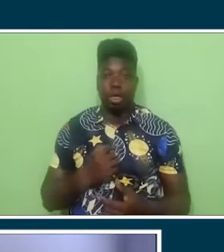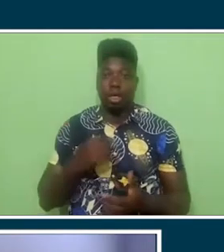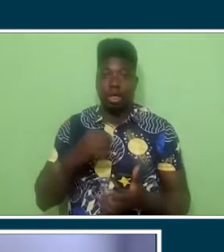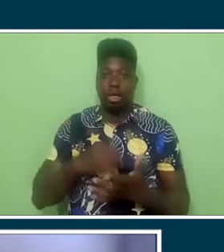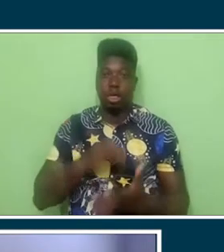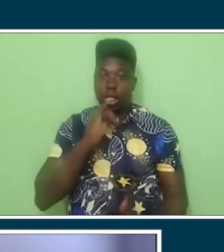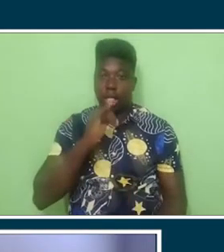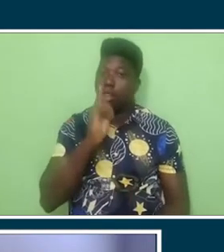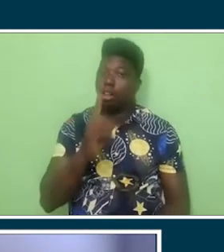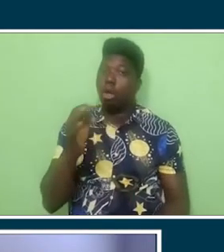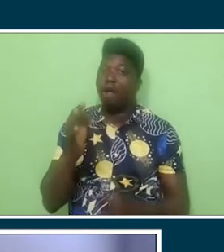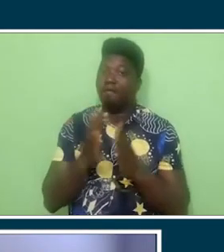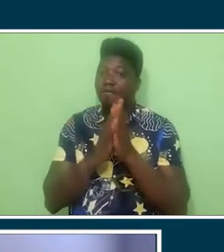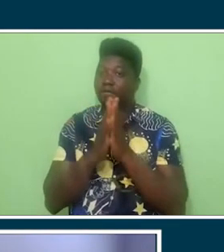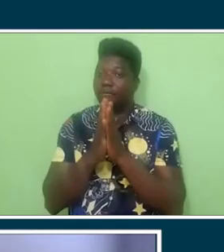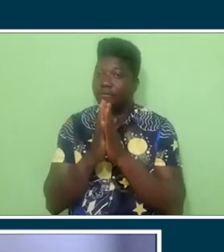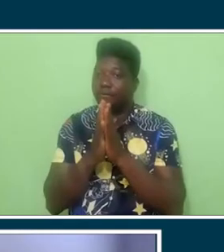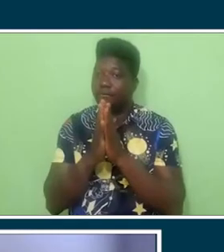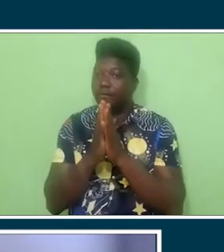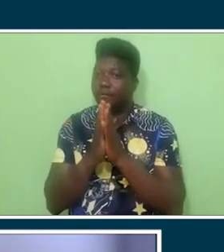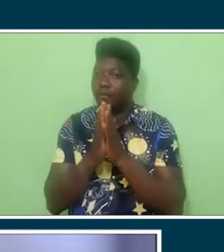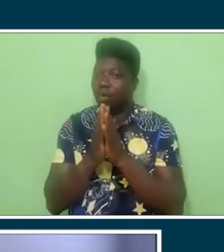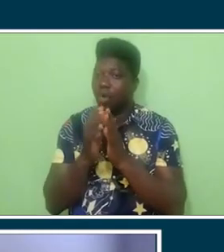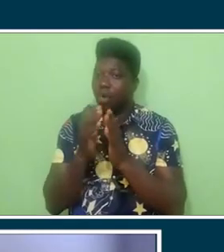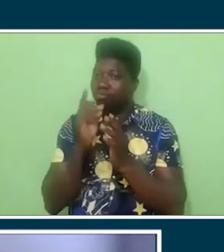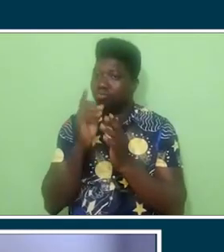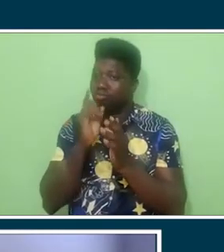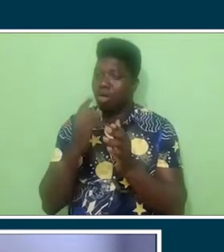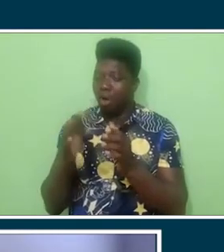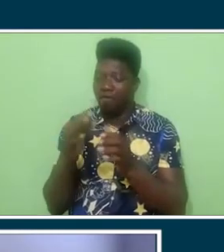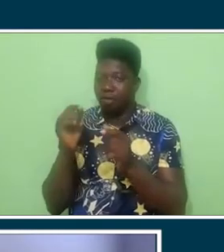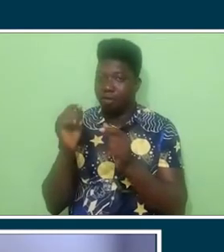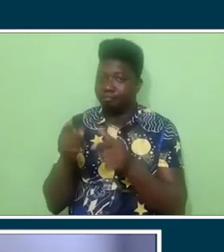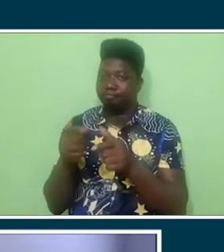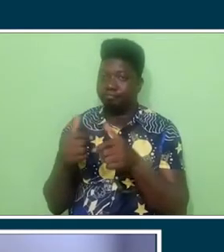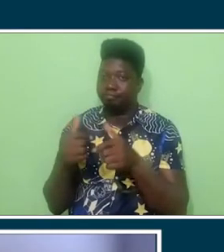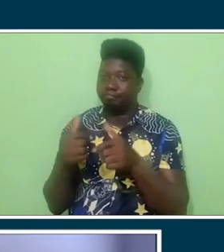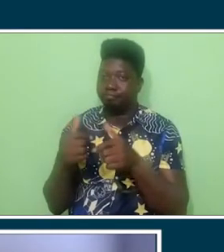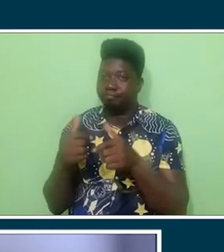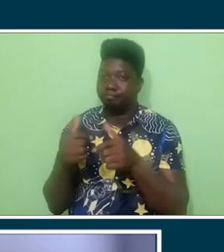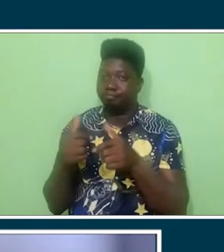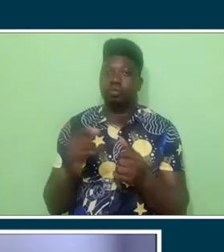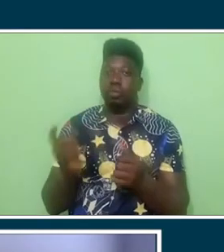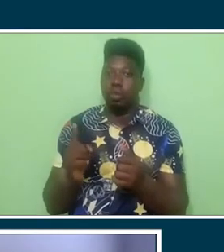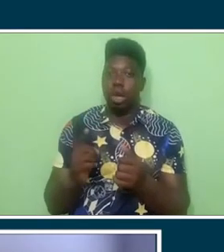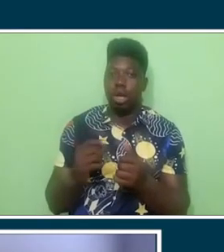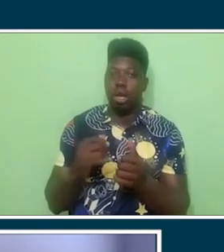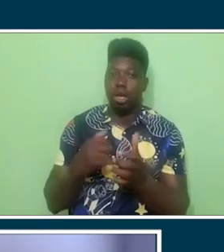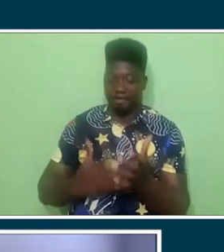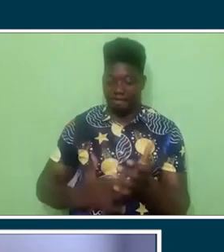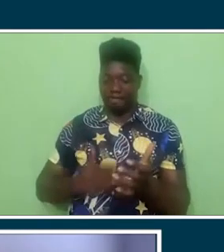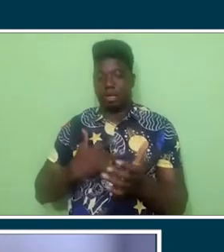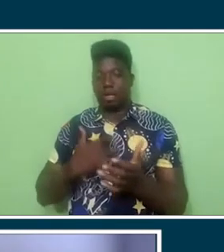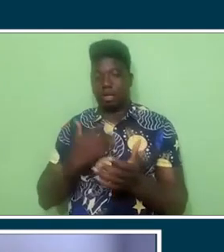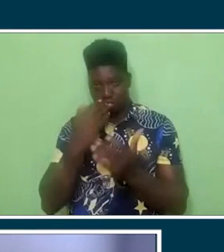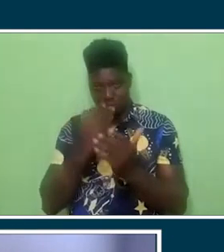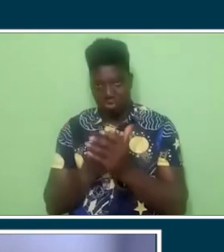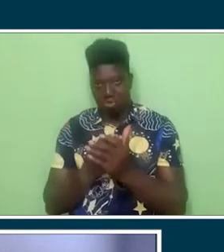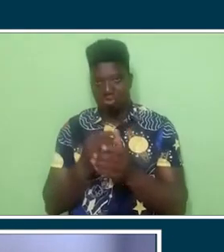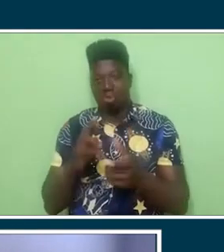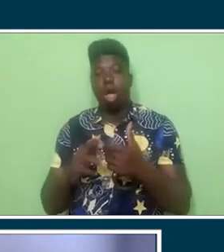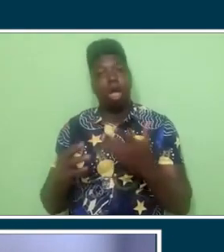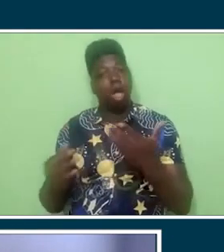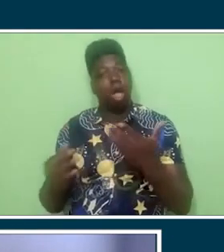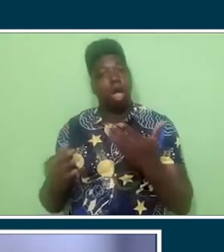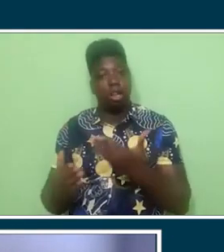so profound. Whether or not it feels good or is easy or is functioning well, it is a profound